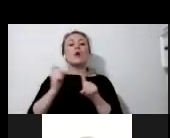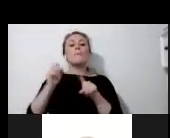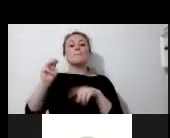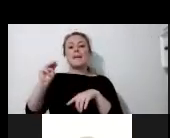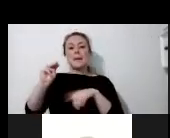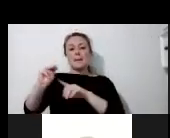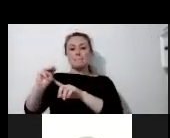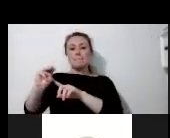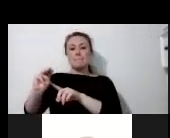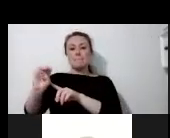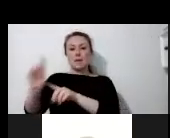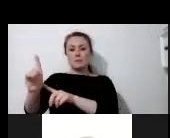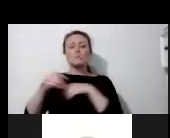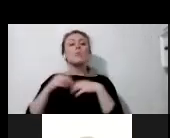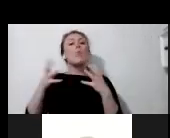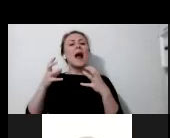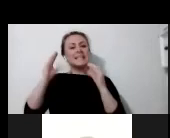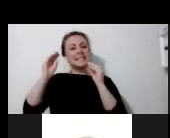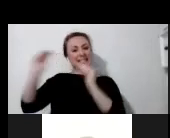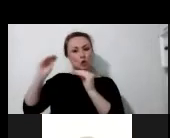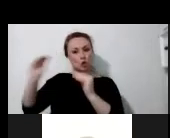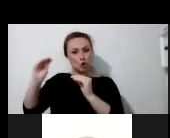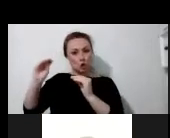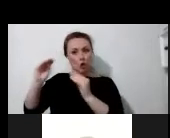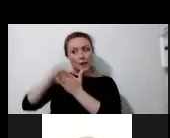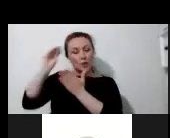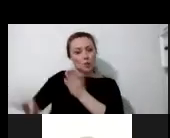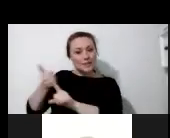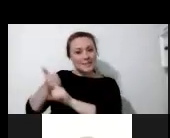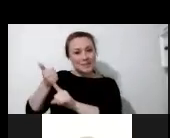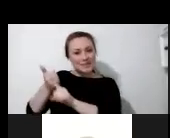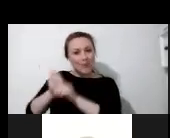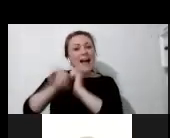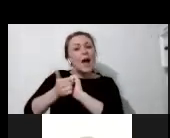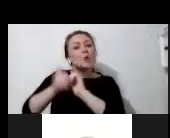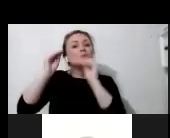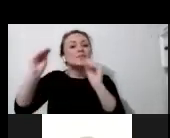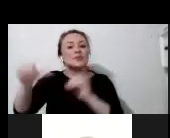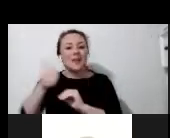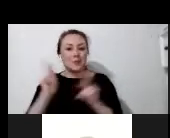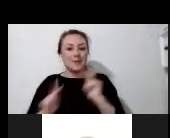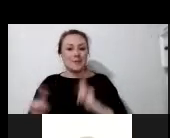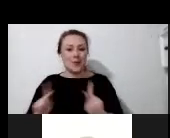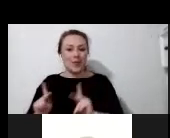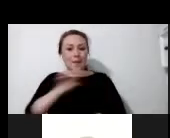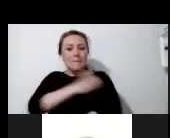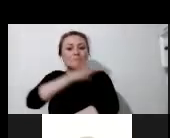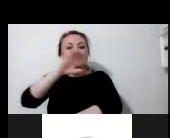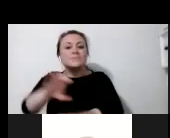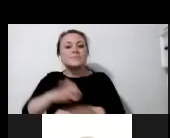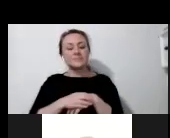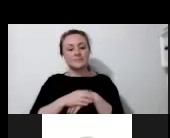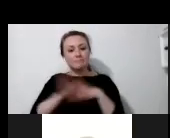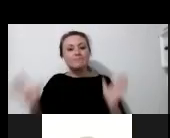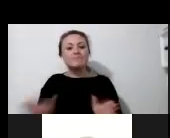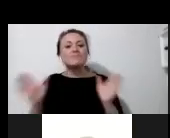want to teach them to be the teachers. I want to empower them, facilitate them, encourage